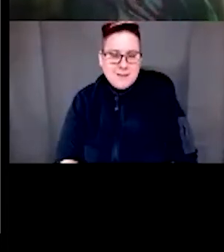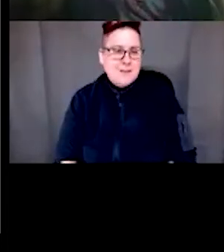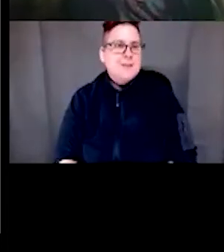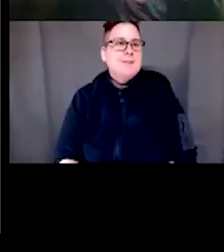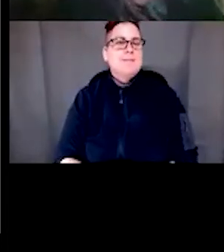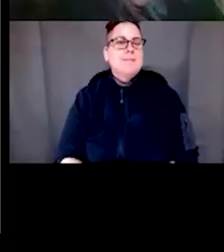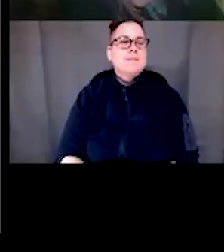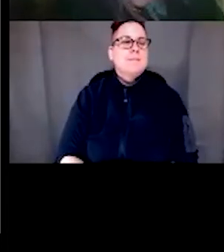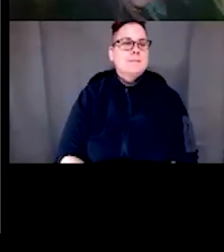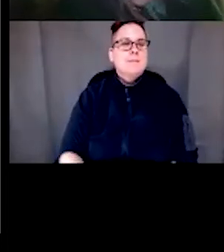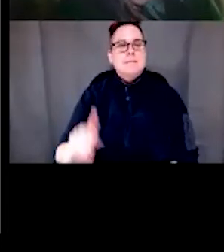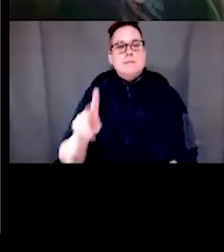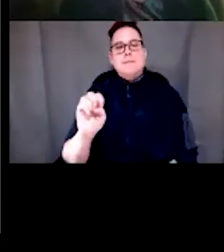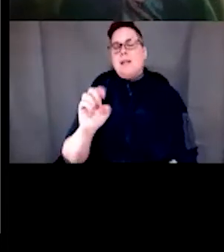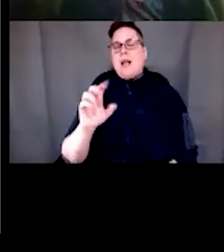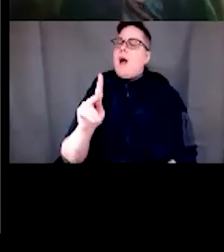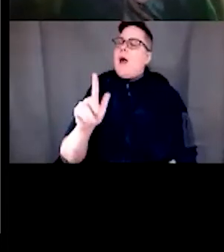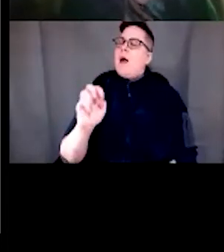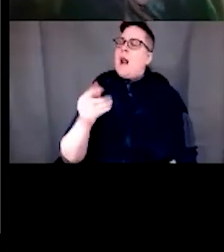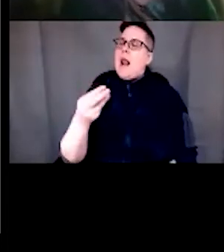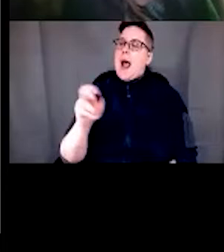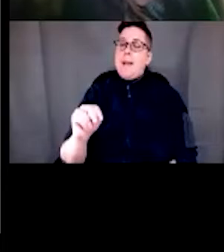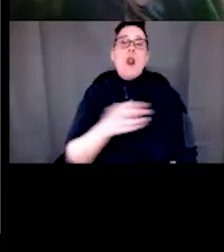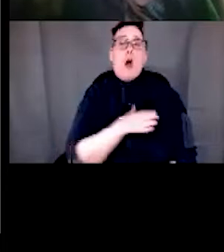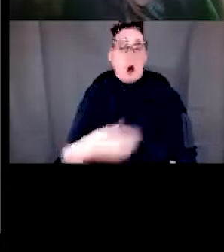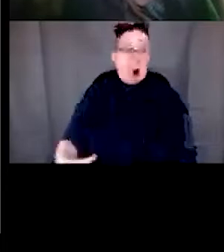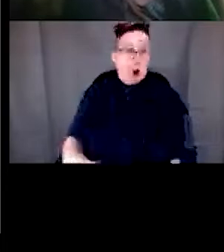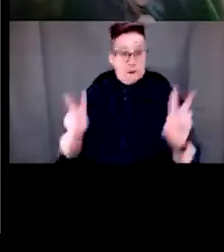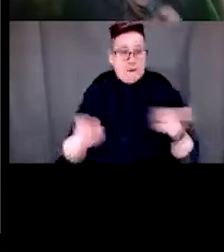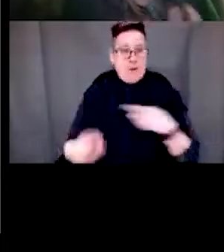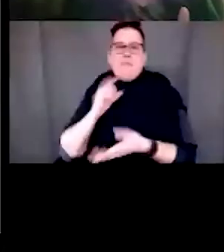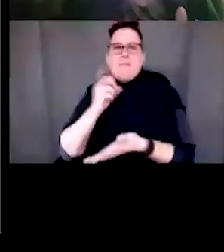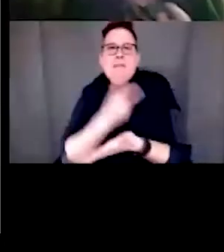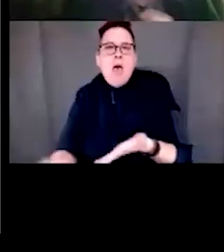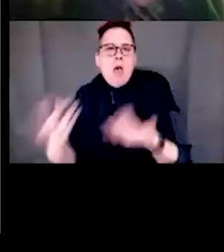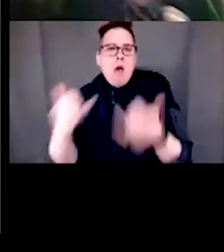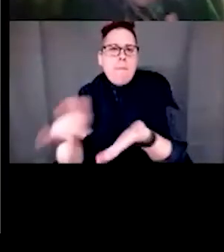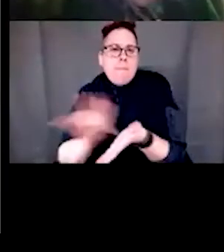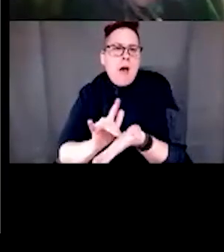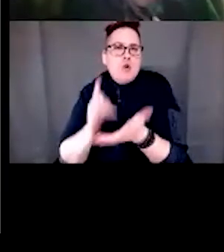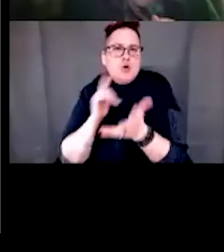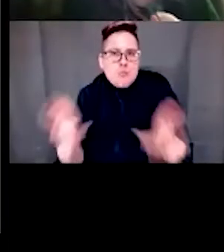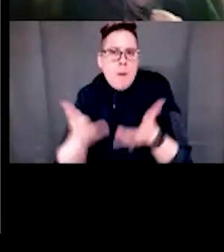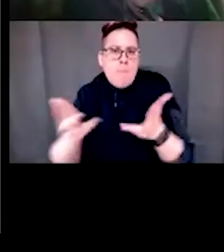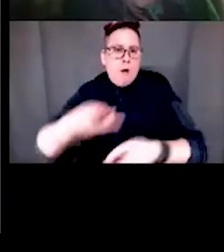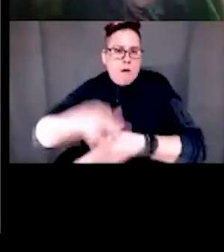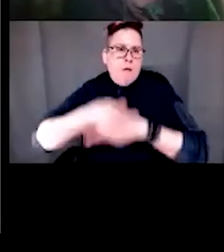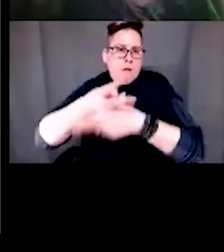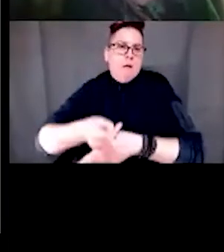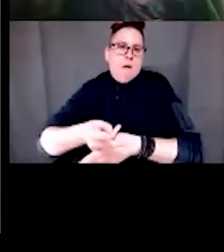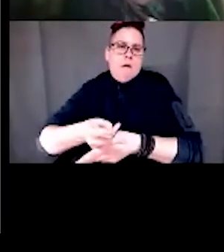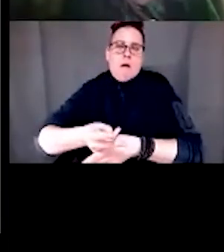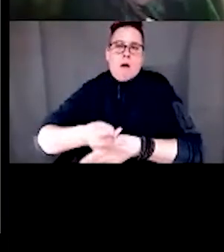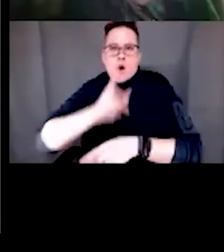Arthur Kleinman at Harvard has pointed out that the great failure of contemporary medicine to promote caregiving as an existential